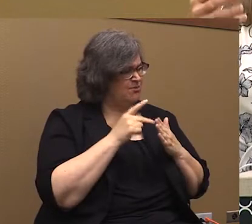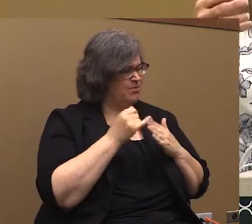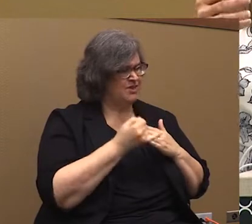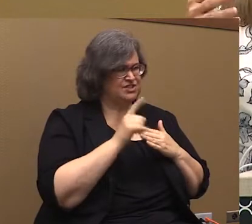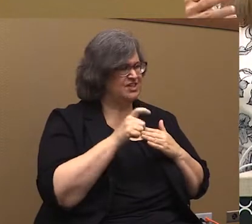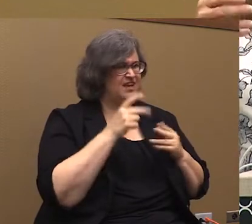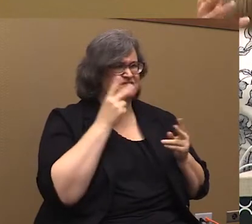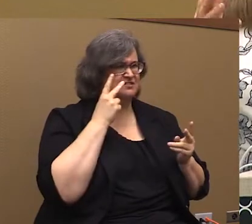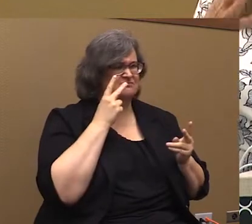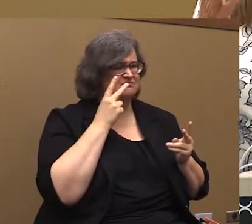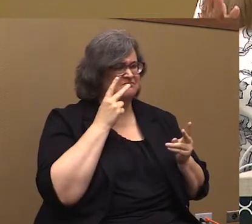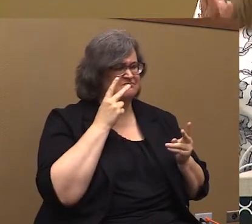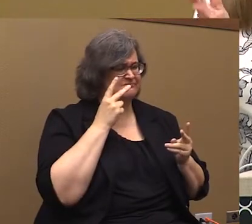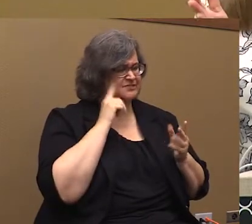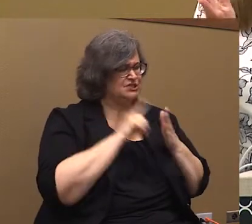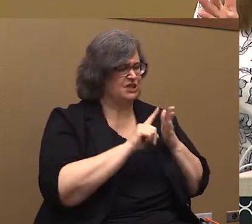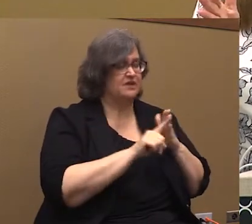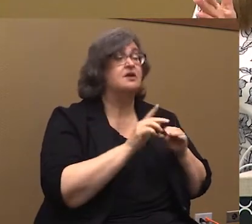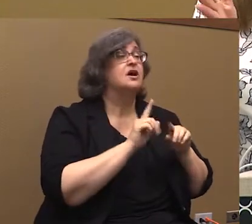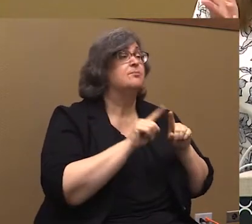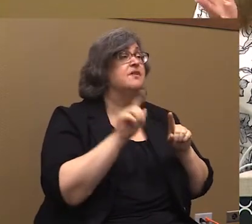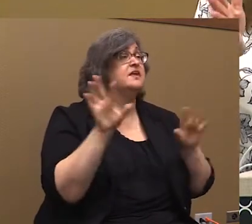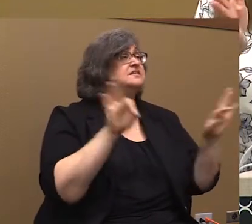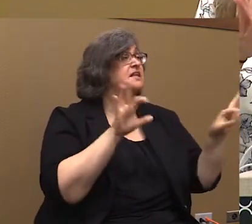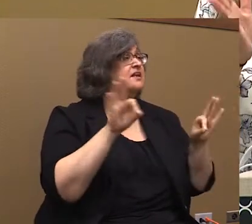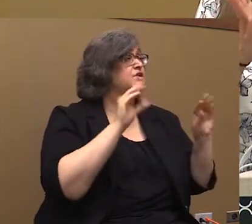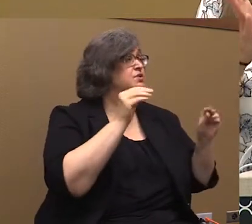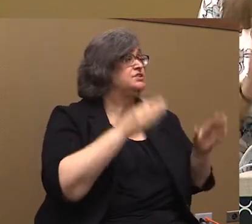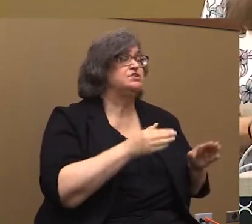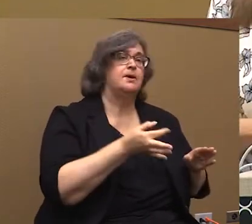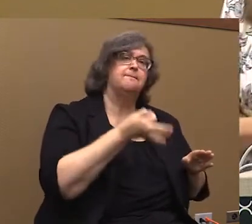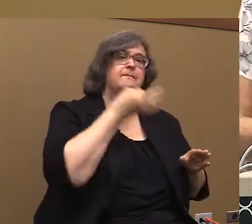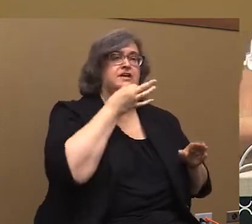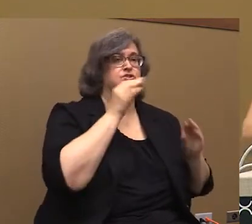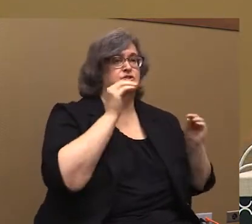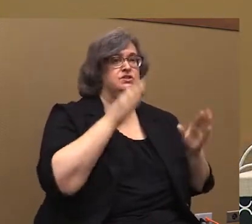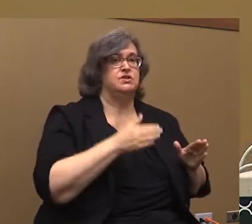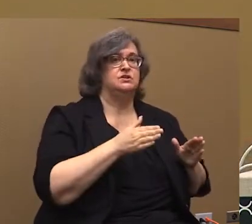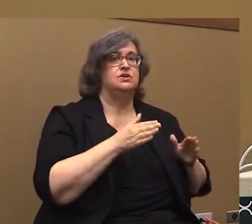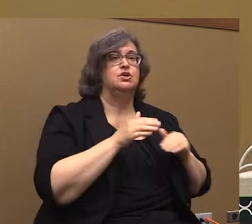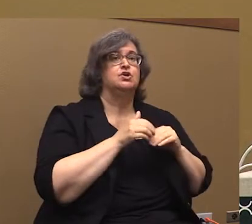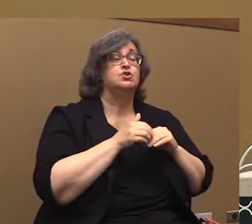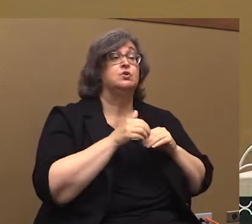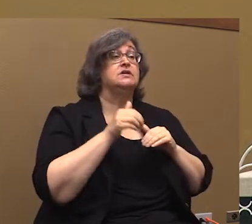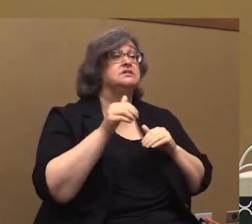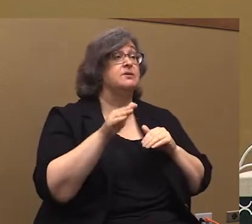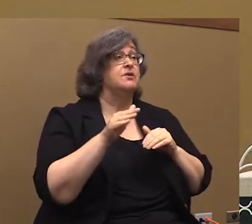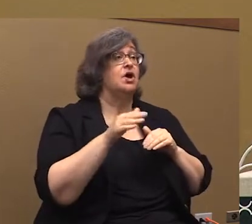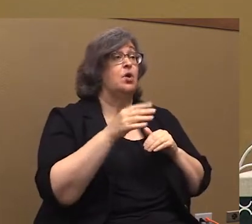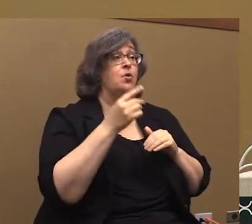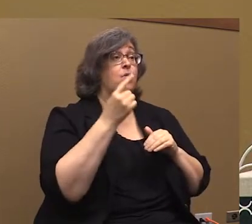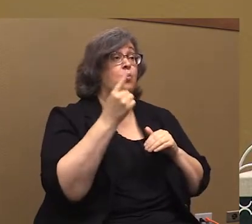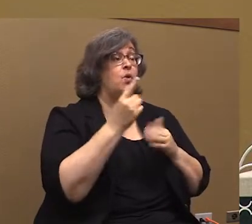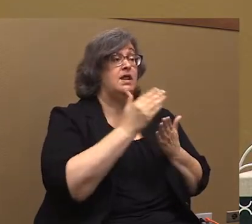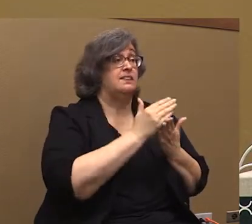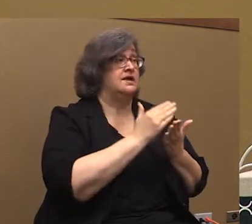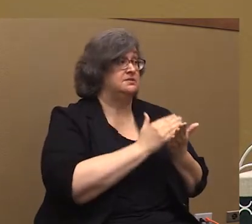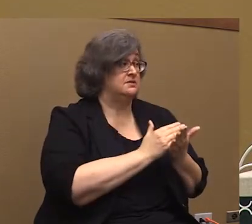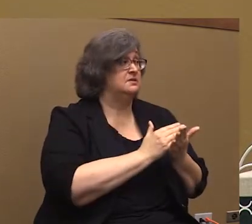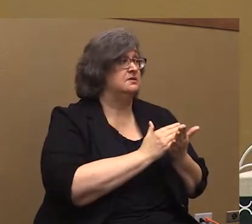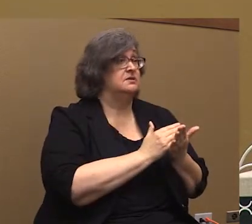selected, I think this was maybe an NEA project, I have to go back and look, but they